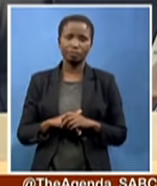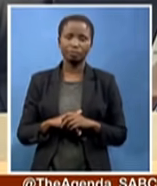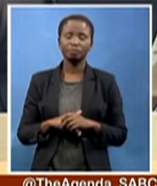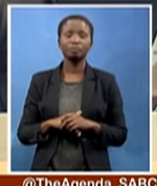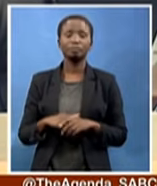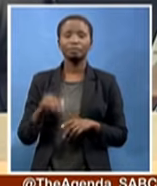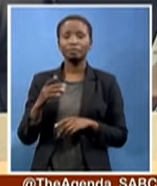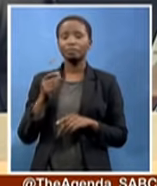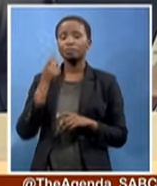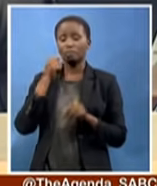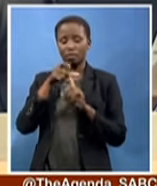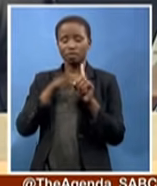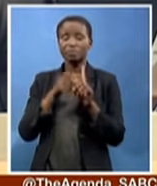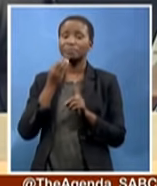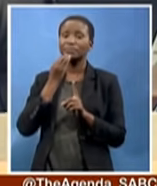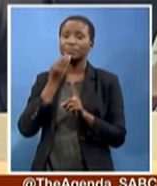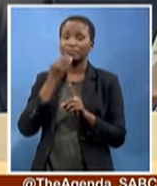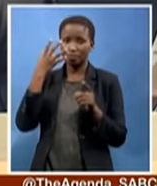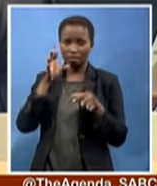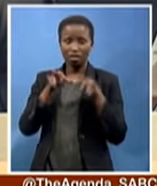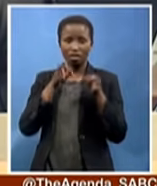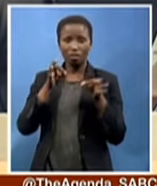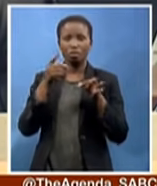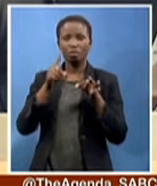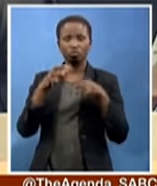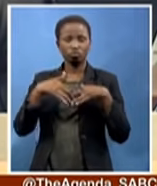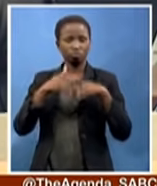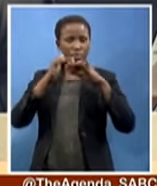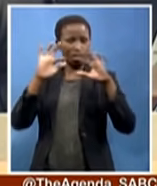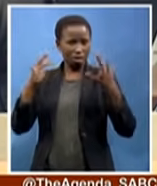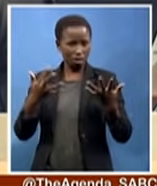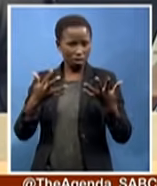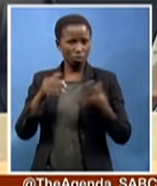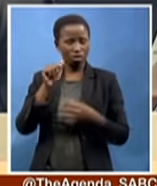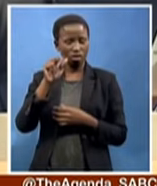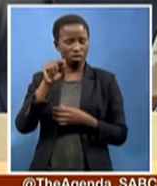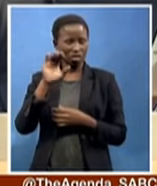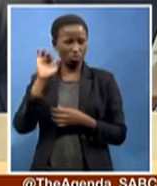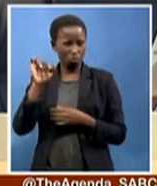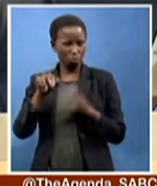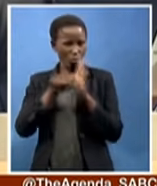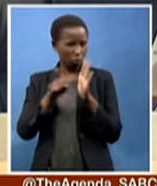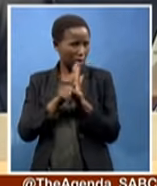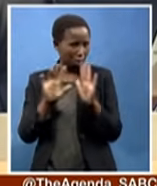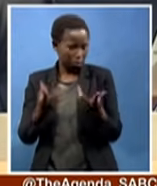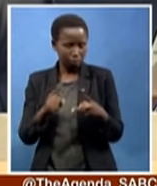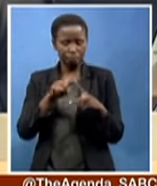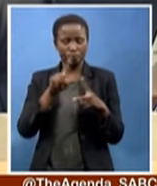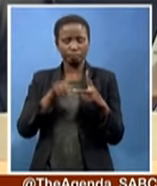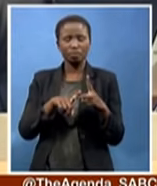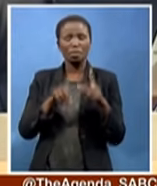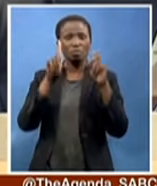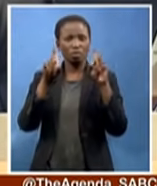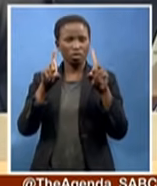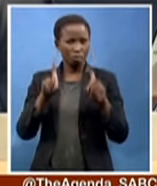the development of the ANC's policies, the principles that have informed this approach, and the structures